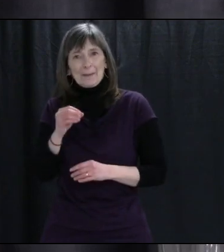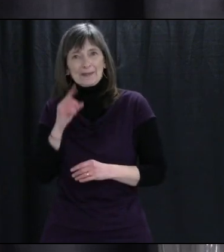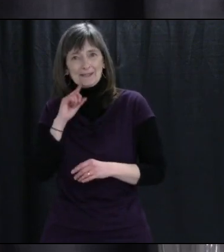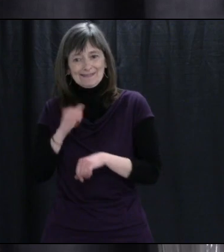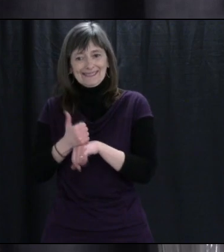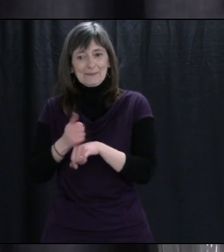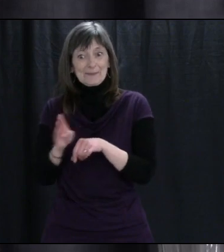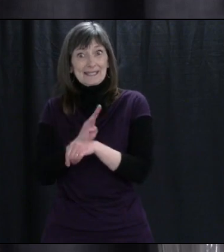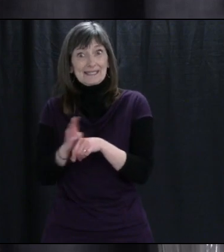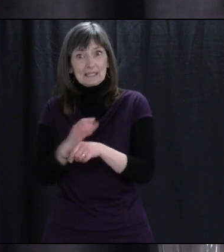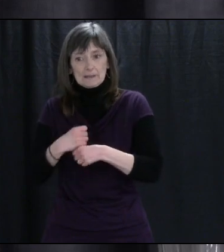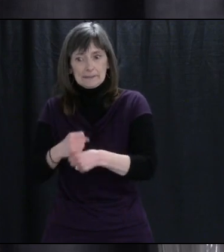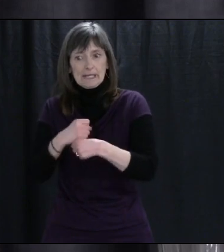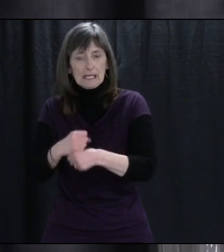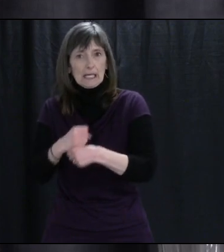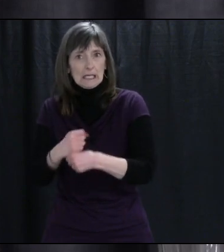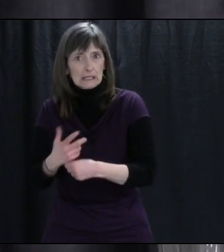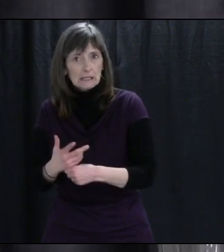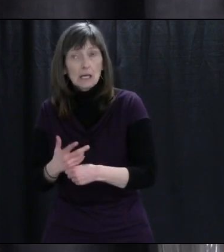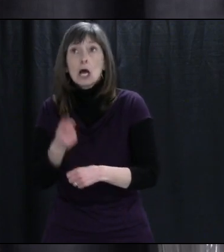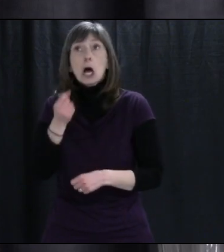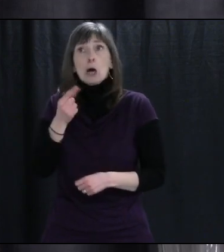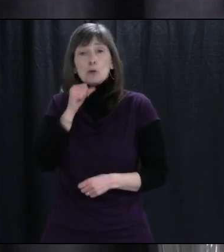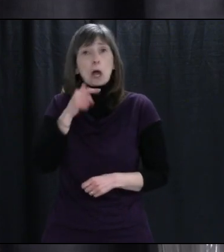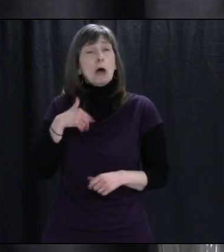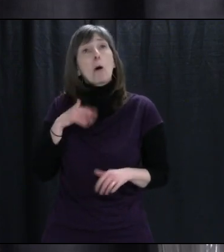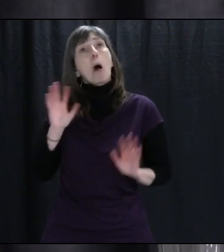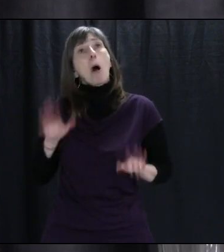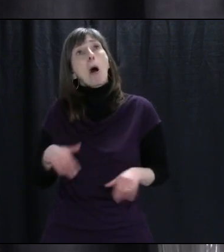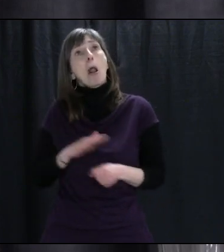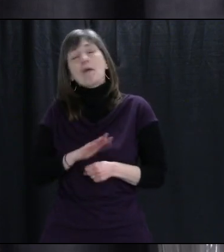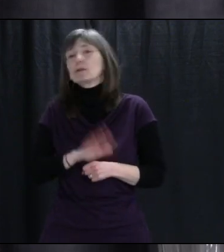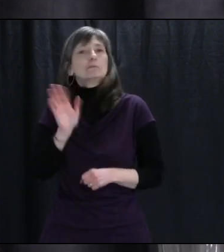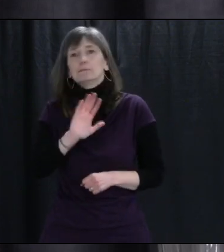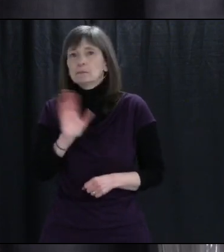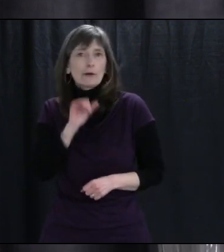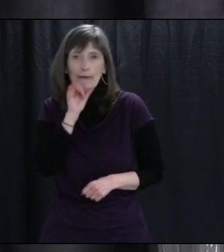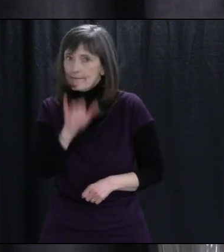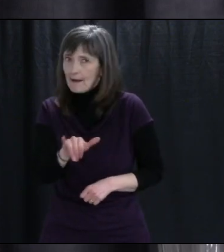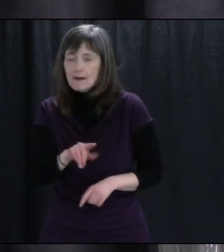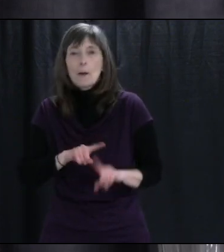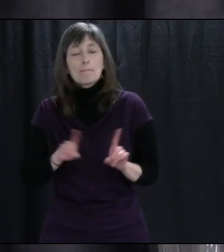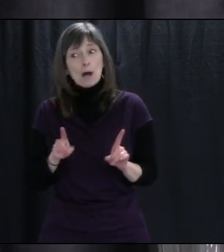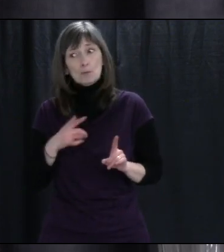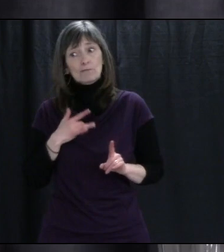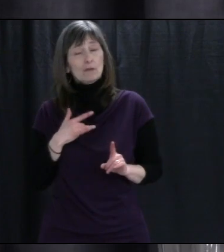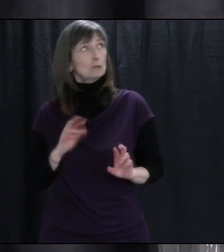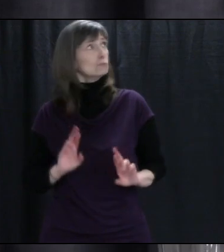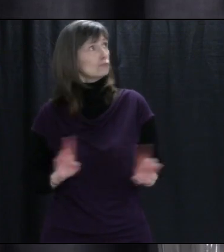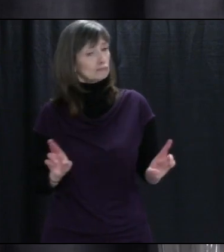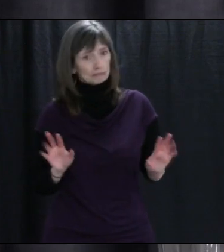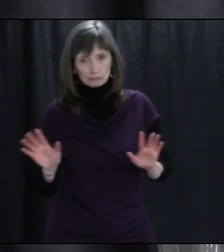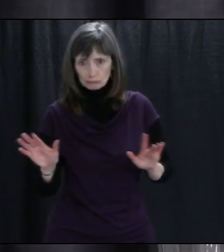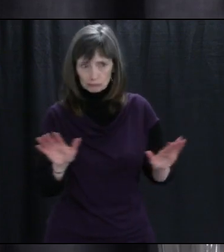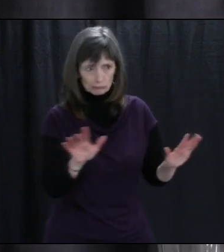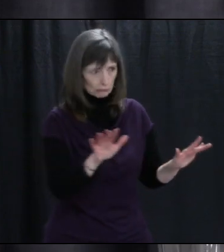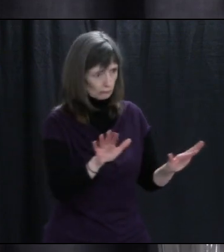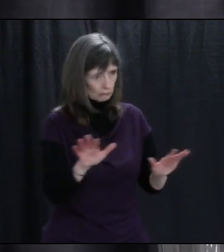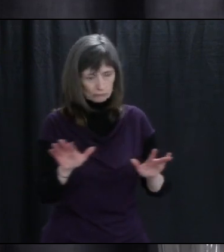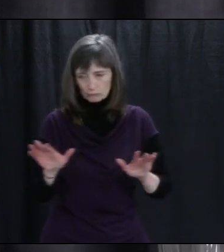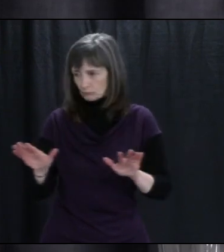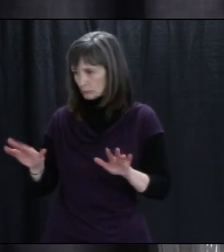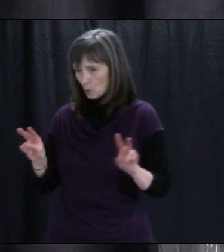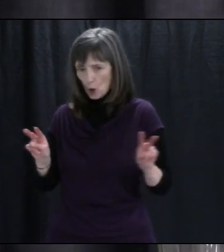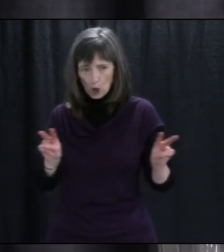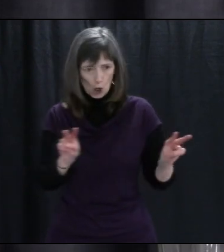it's no time for complacency, but I think we're in as good a position for our size and demands